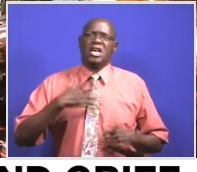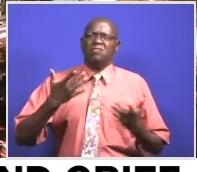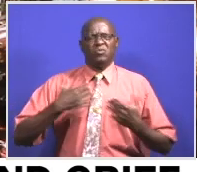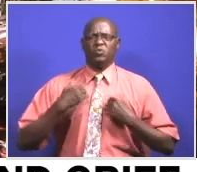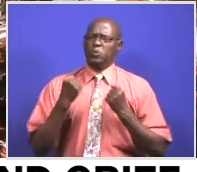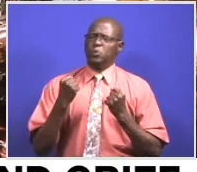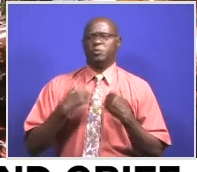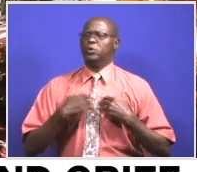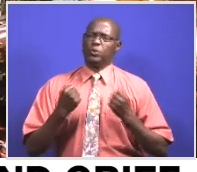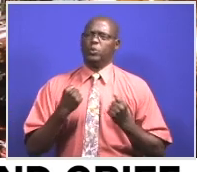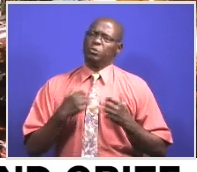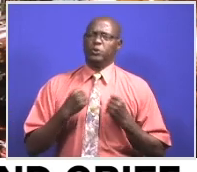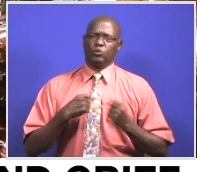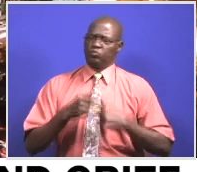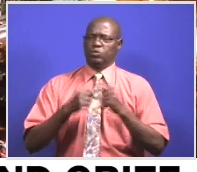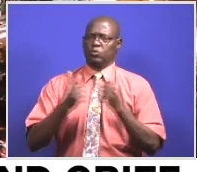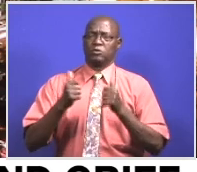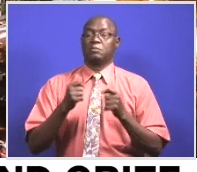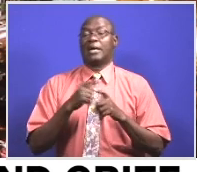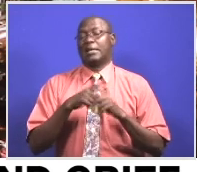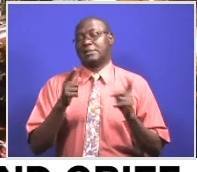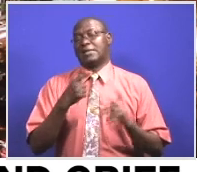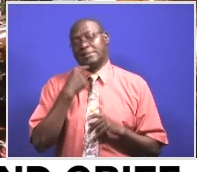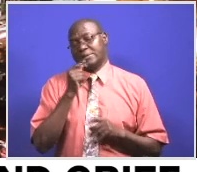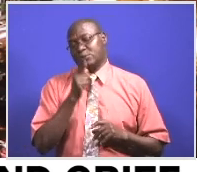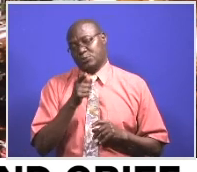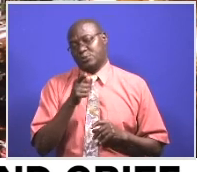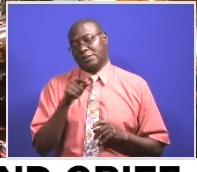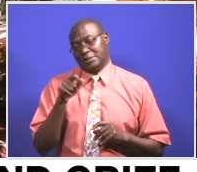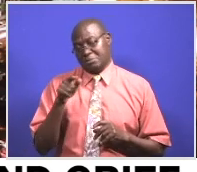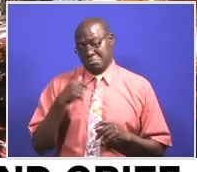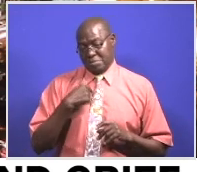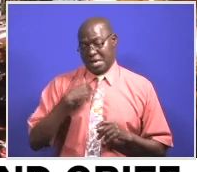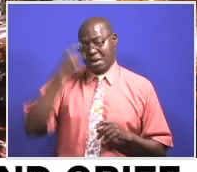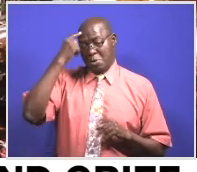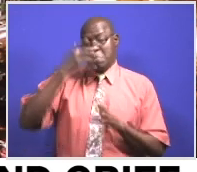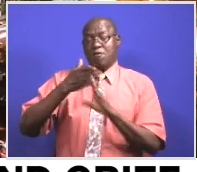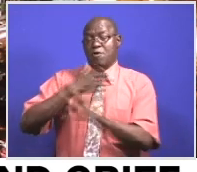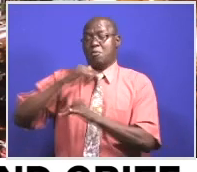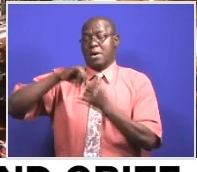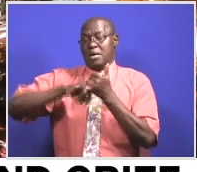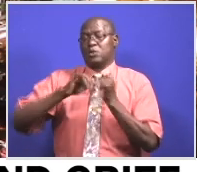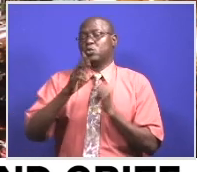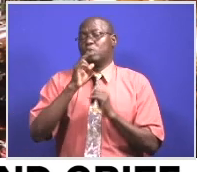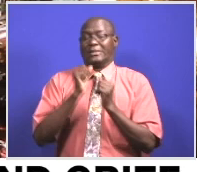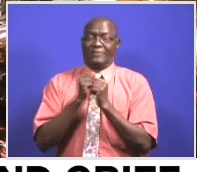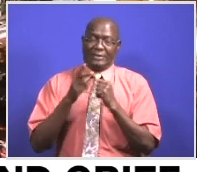it, you know. But let me tell you, Tess, I remember before I got married in